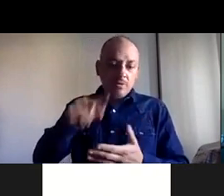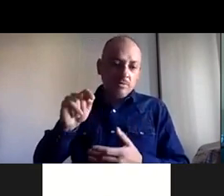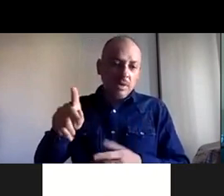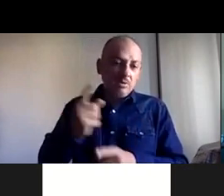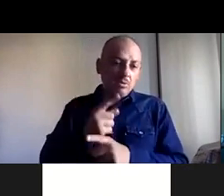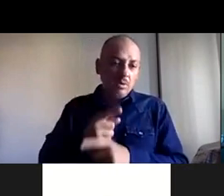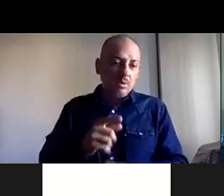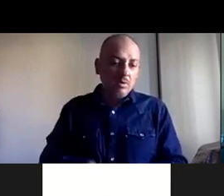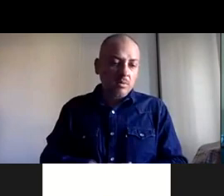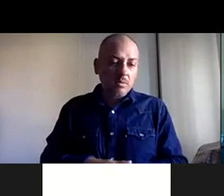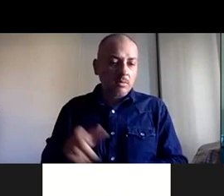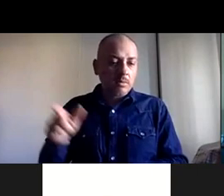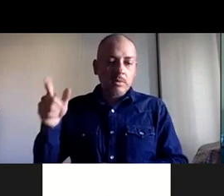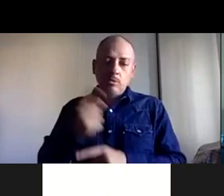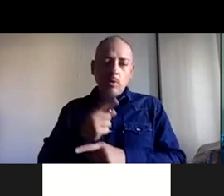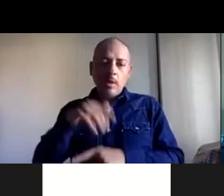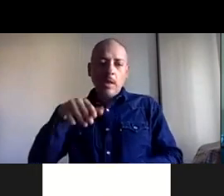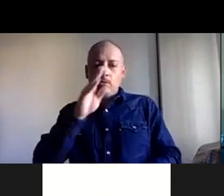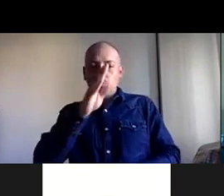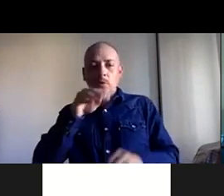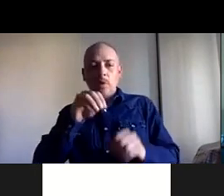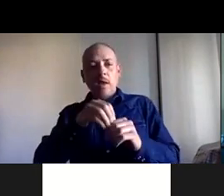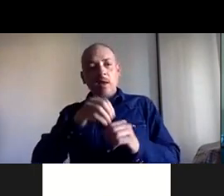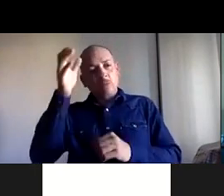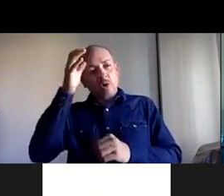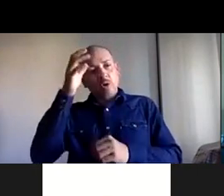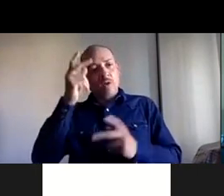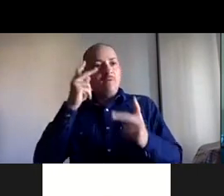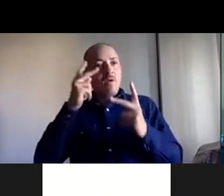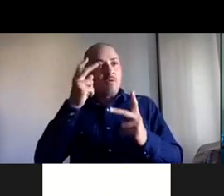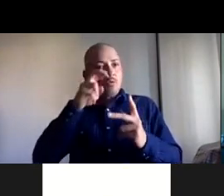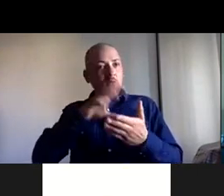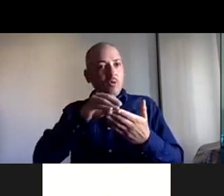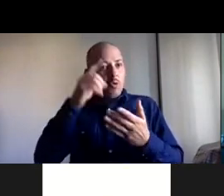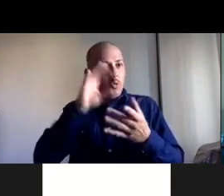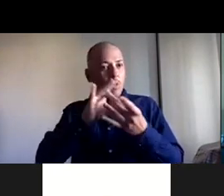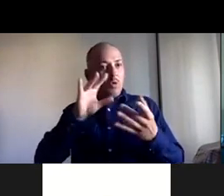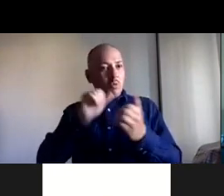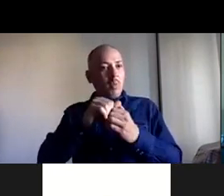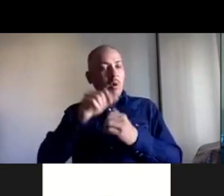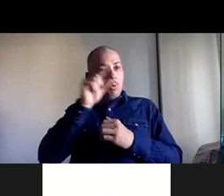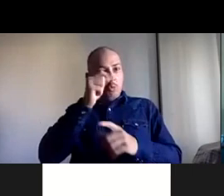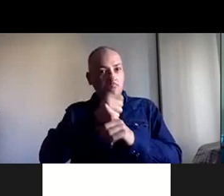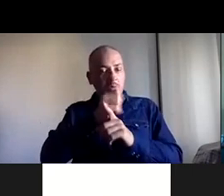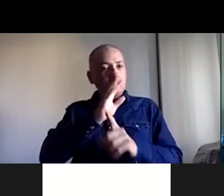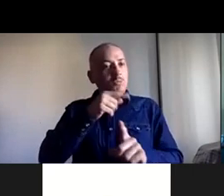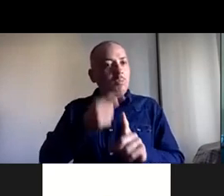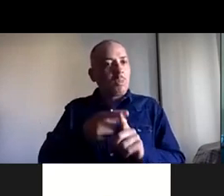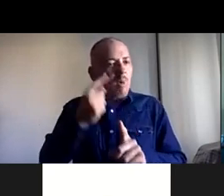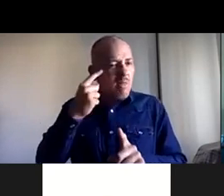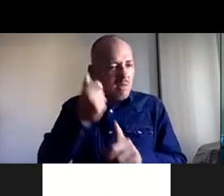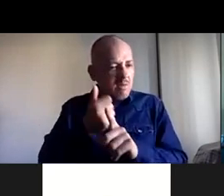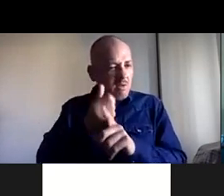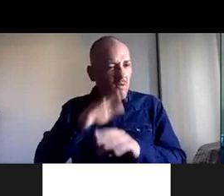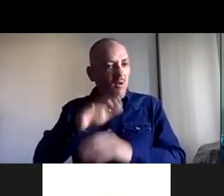Right. It hasn't been as straightforward as computer vision transfer learning, but there was a paper released by Google quite recently about, I think on Atari